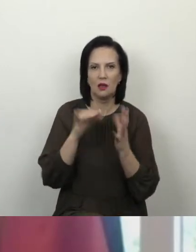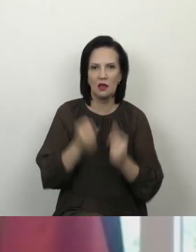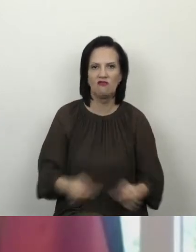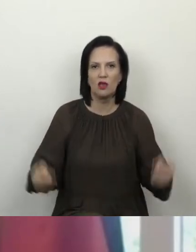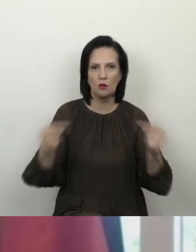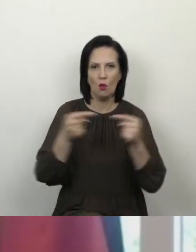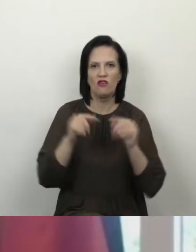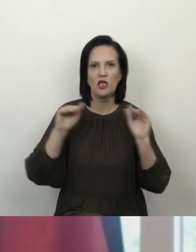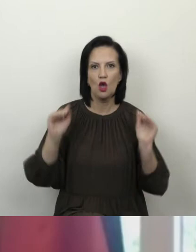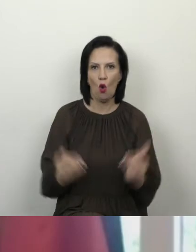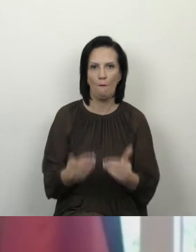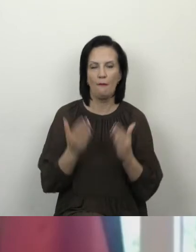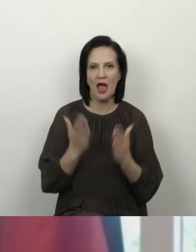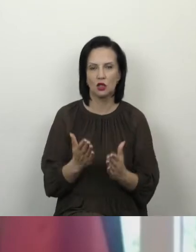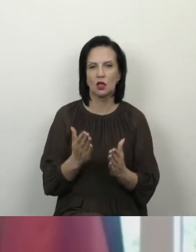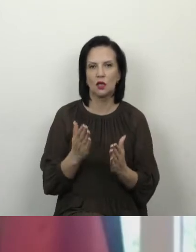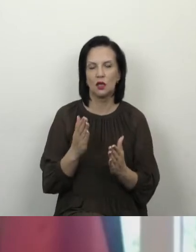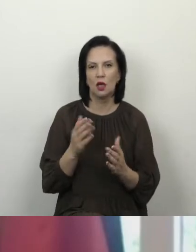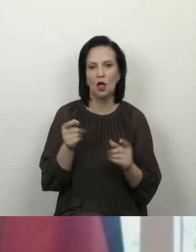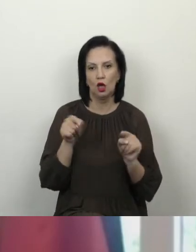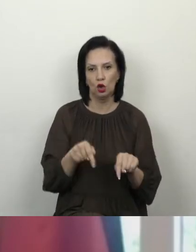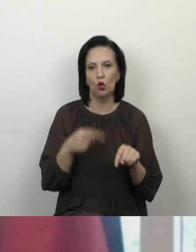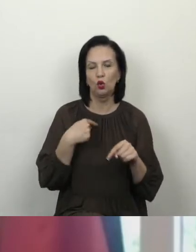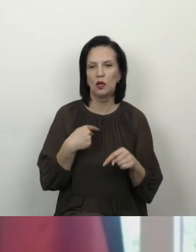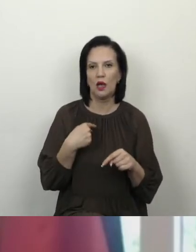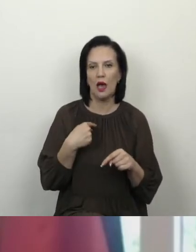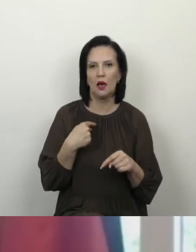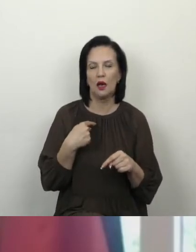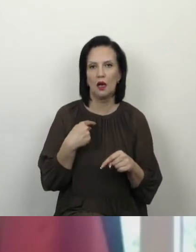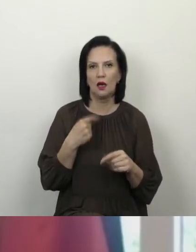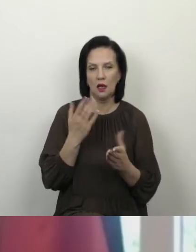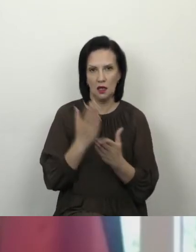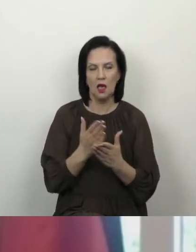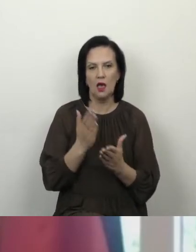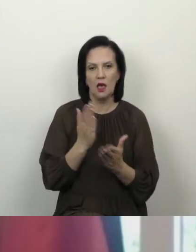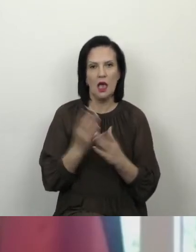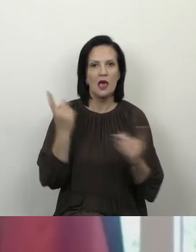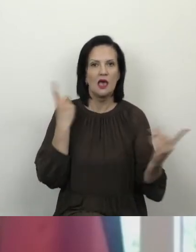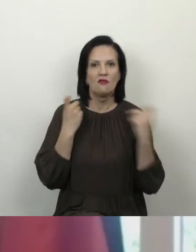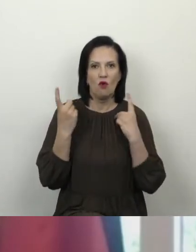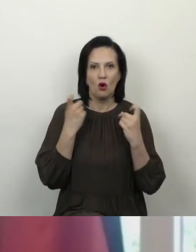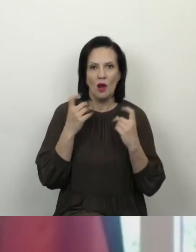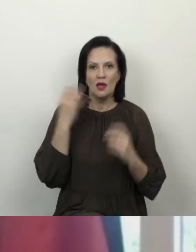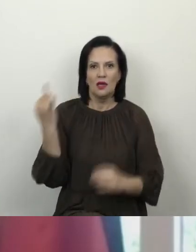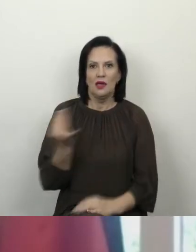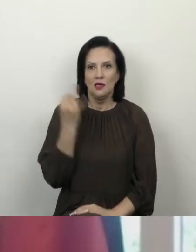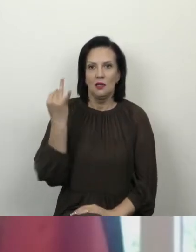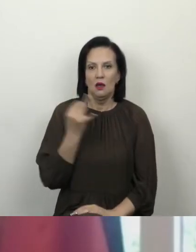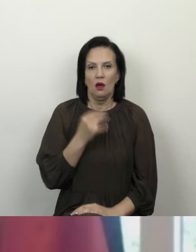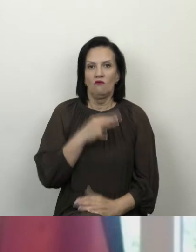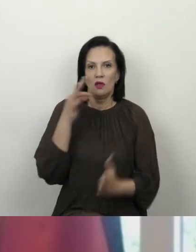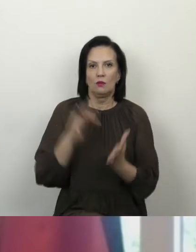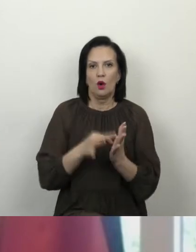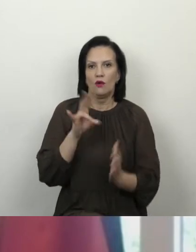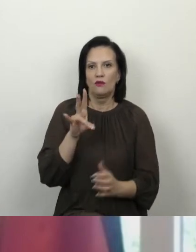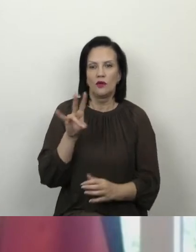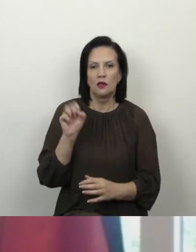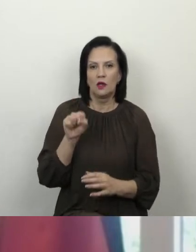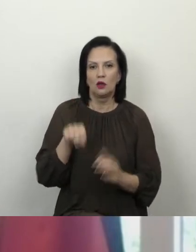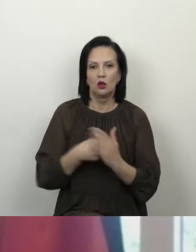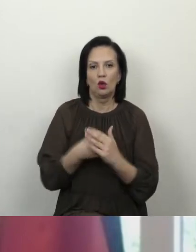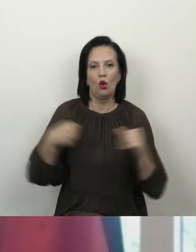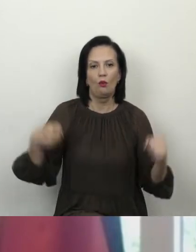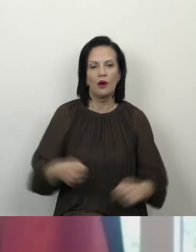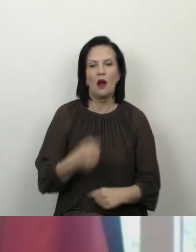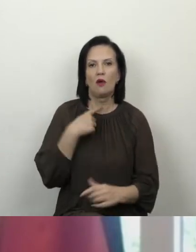is some background information on this. According to voting rights, parties that are not yet represented in